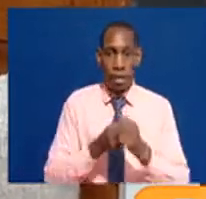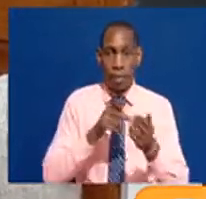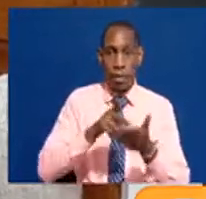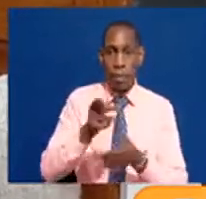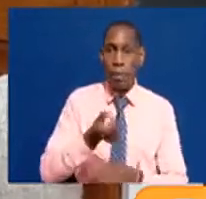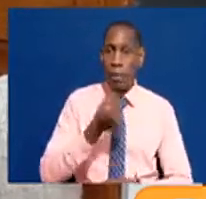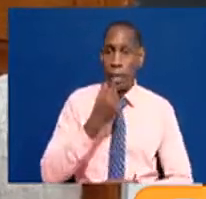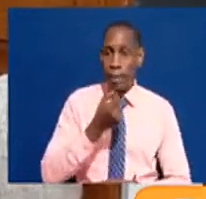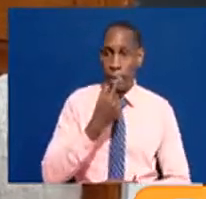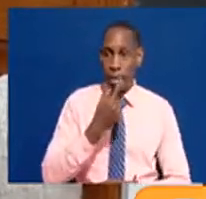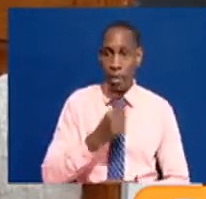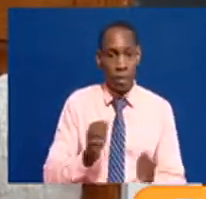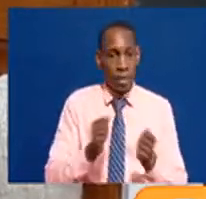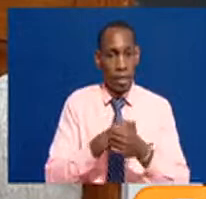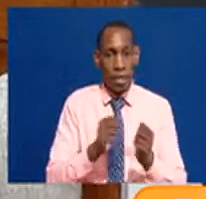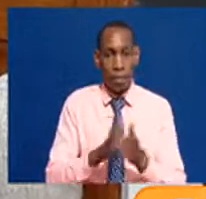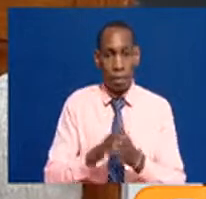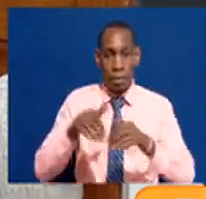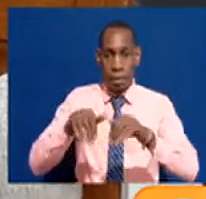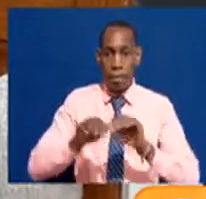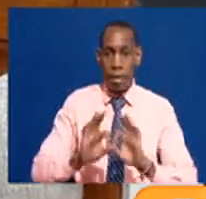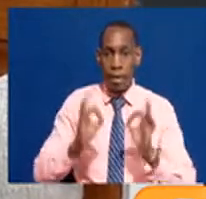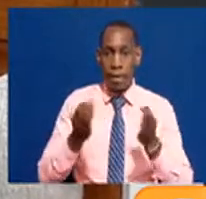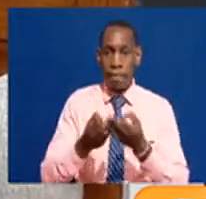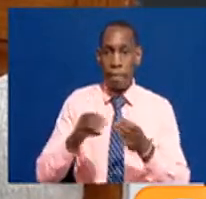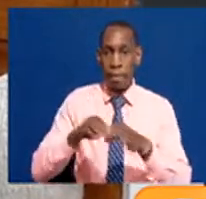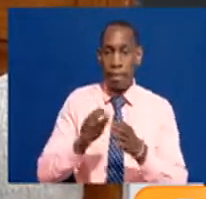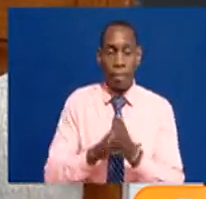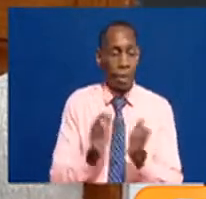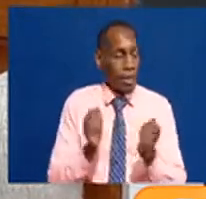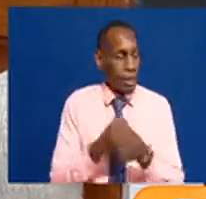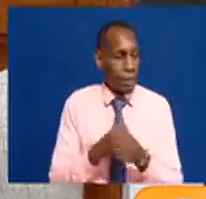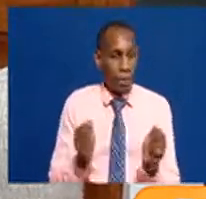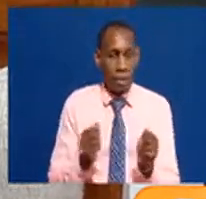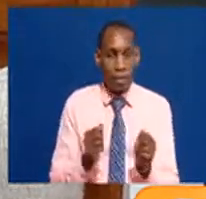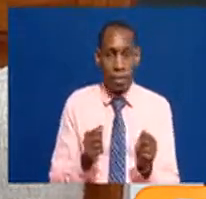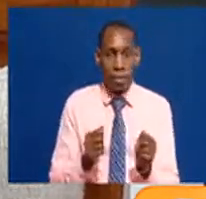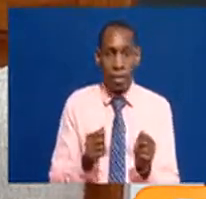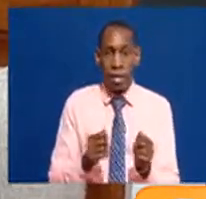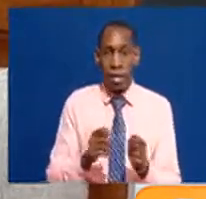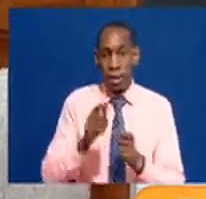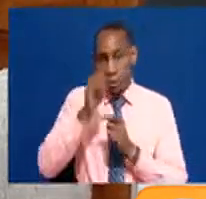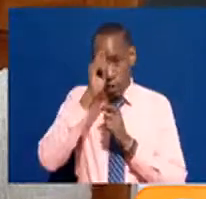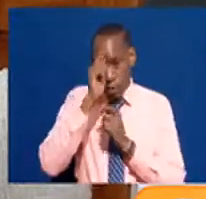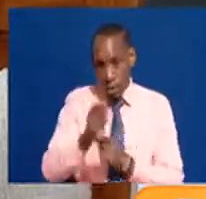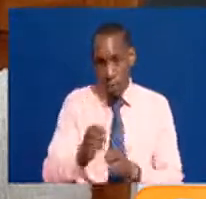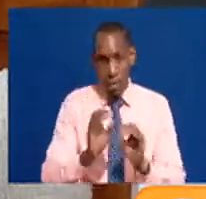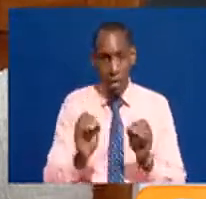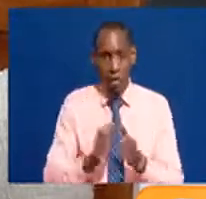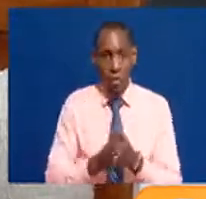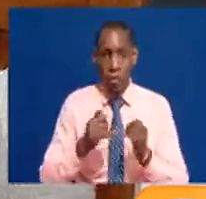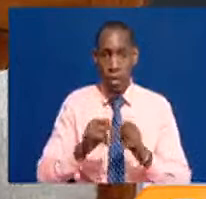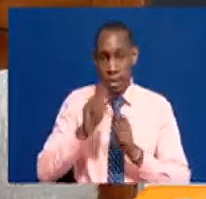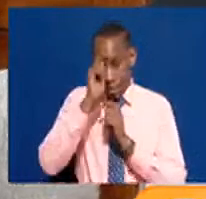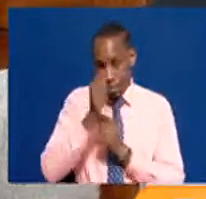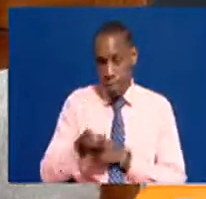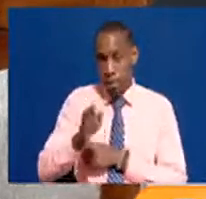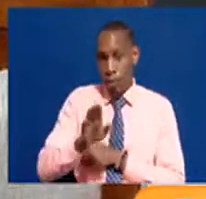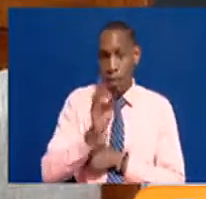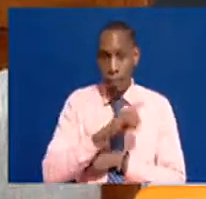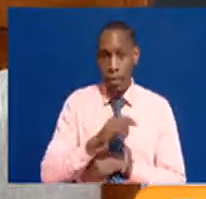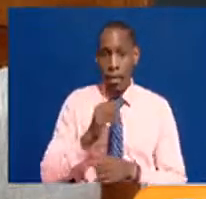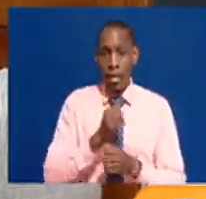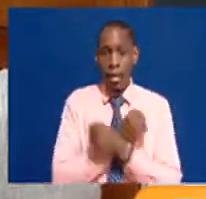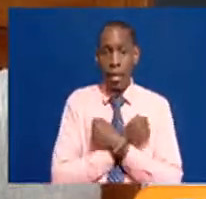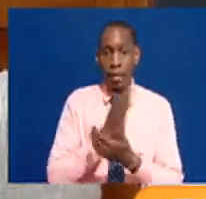their medical. They can't bury their dead. They have no dignity. We're trying to have dignity. We're building, I love the